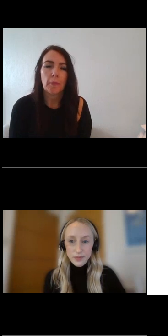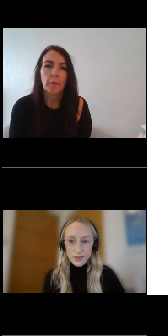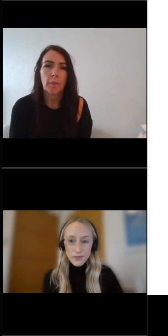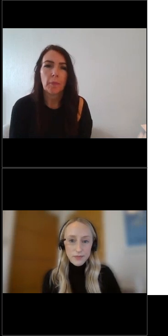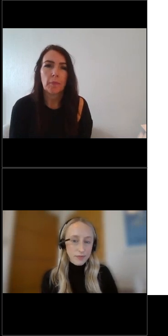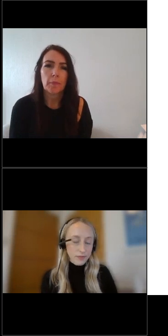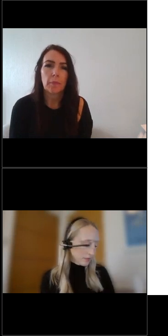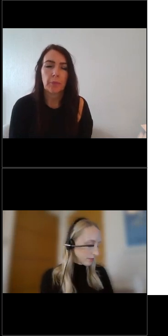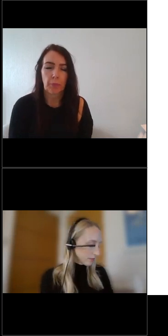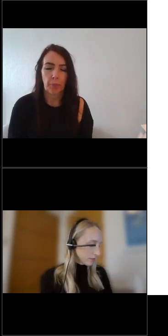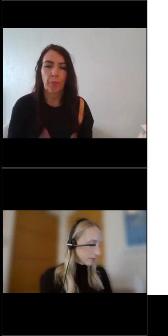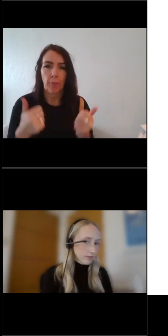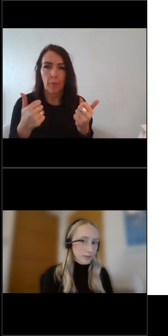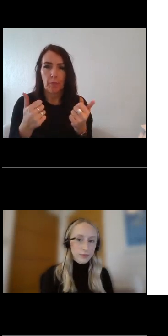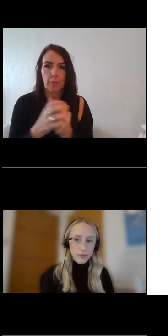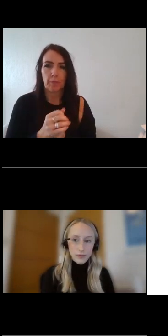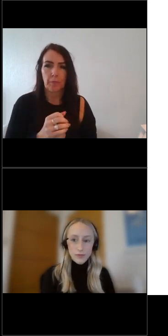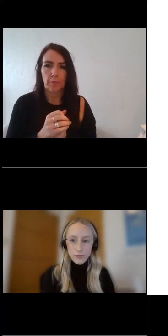Okay, so